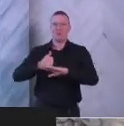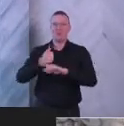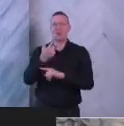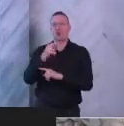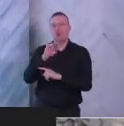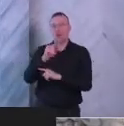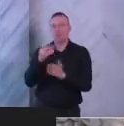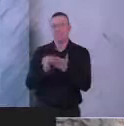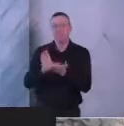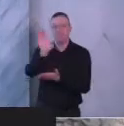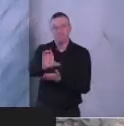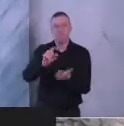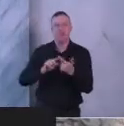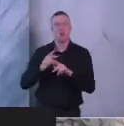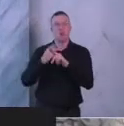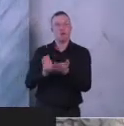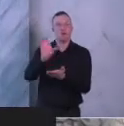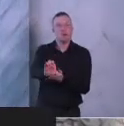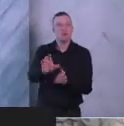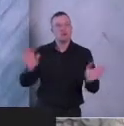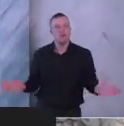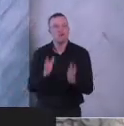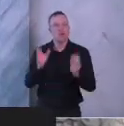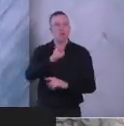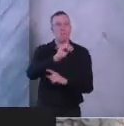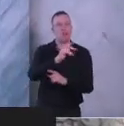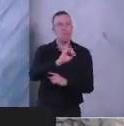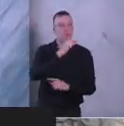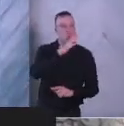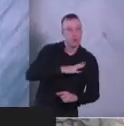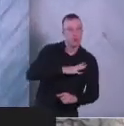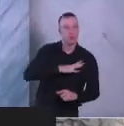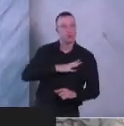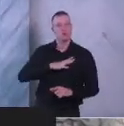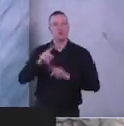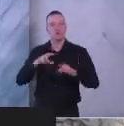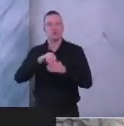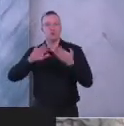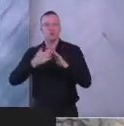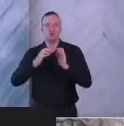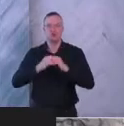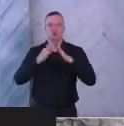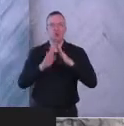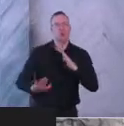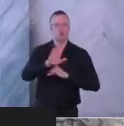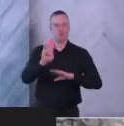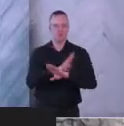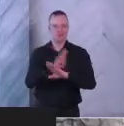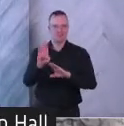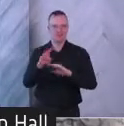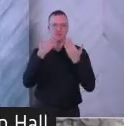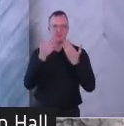aimed at encouraging women and BIPOC members to start their own business. Thank